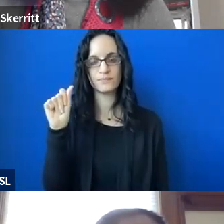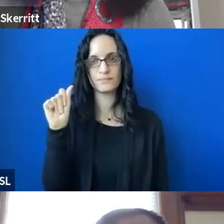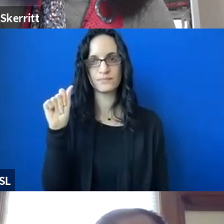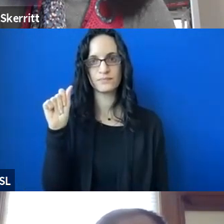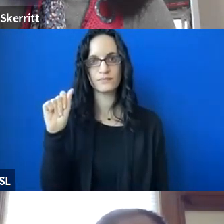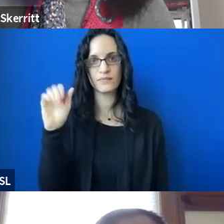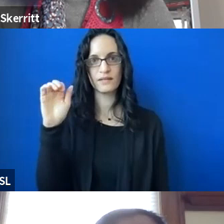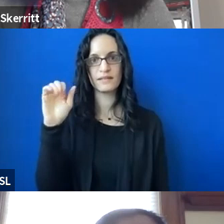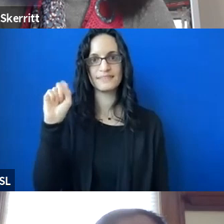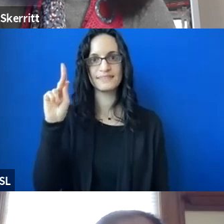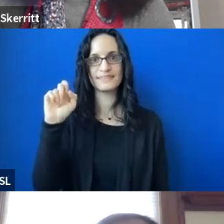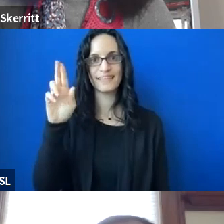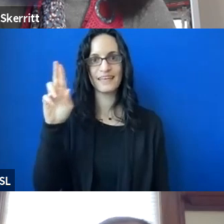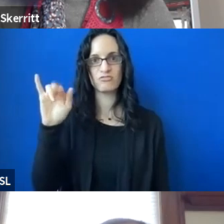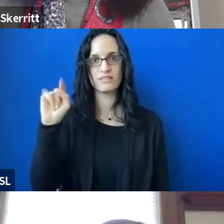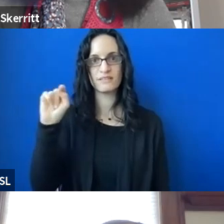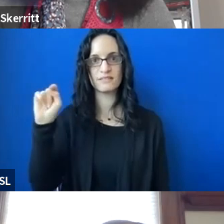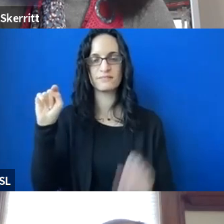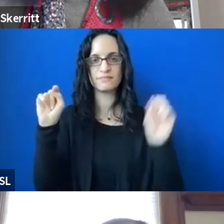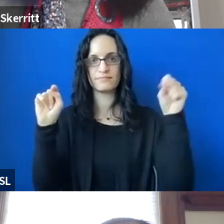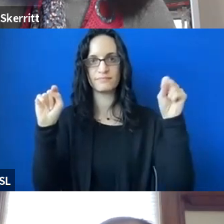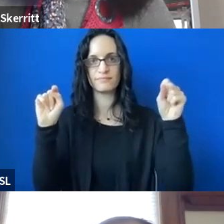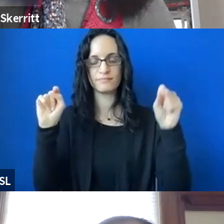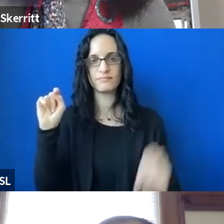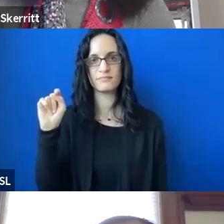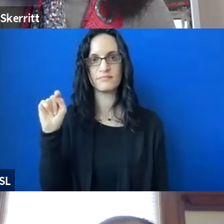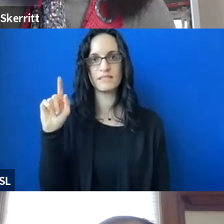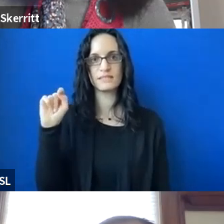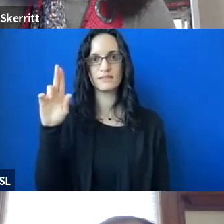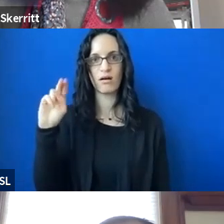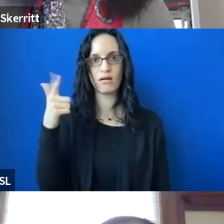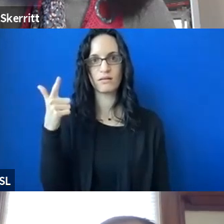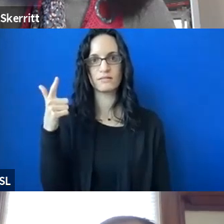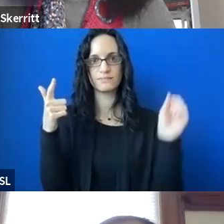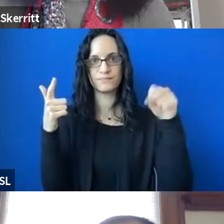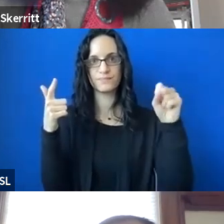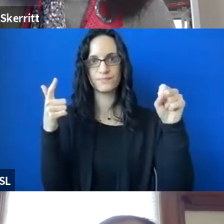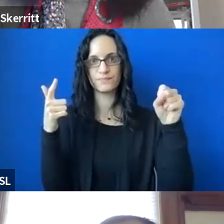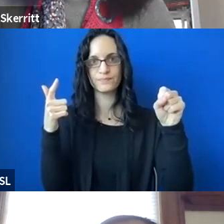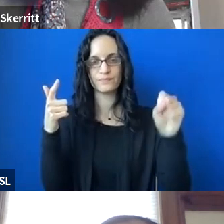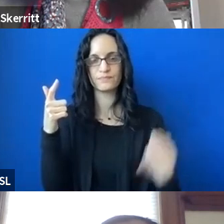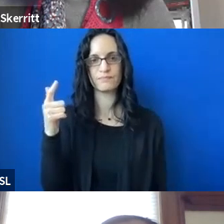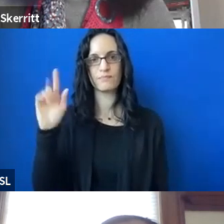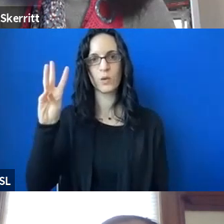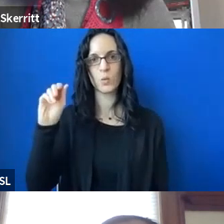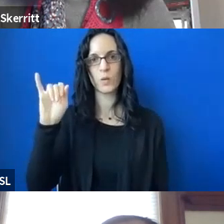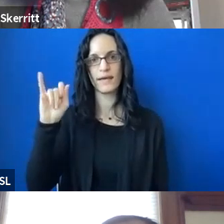Ms. Garrett? Aye. Ms. Tang? Aye. Ms. Wade?